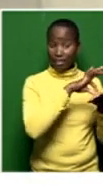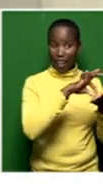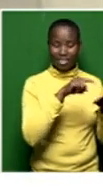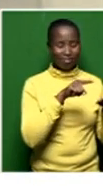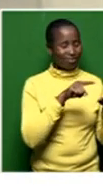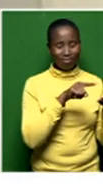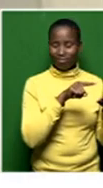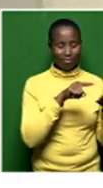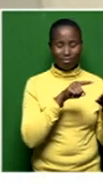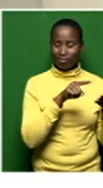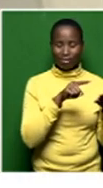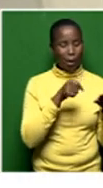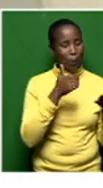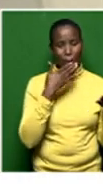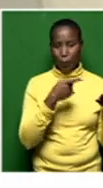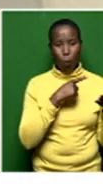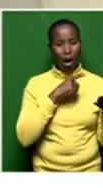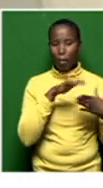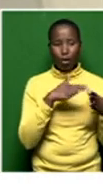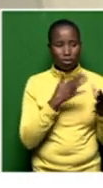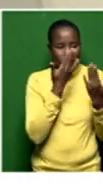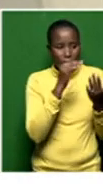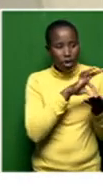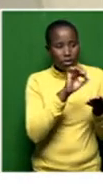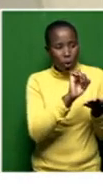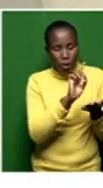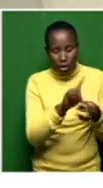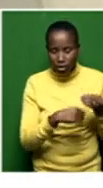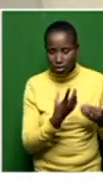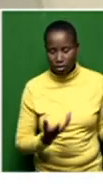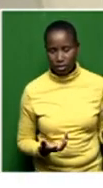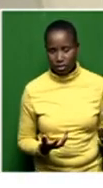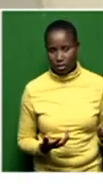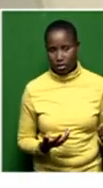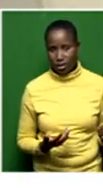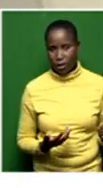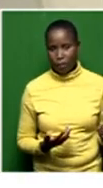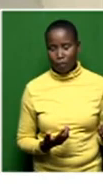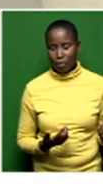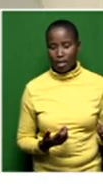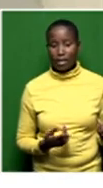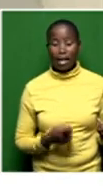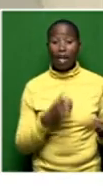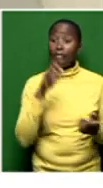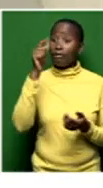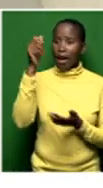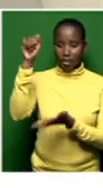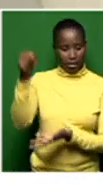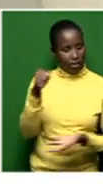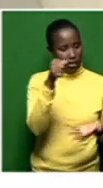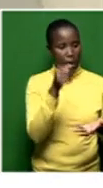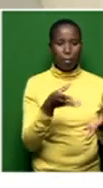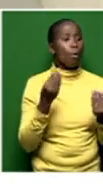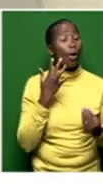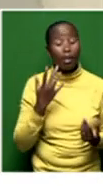mouth because we don't know what the deal is. We don't know if the committed funding that's supposed to come, when it's going to